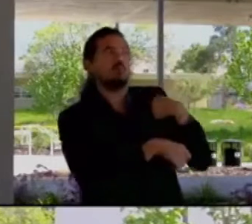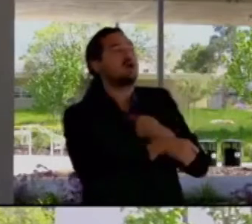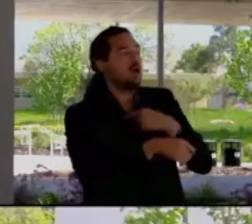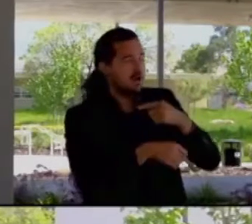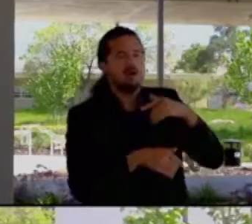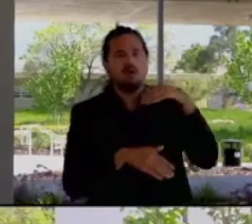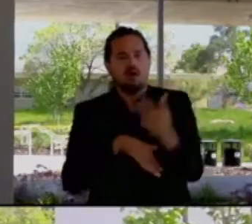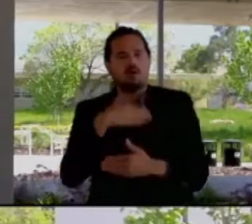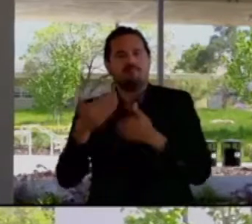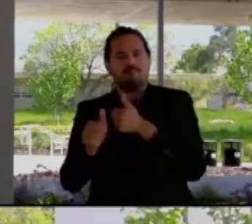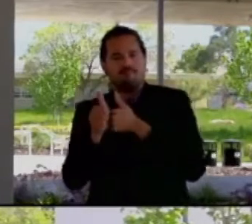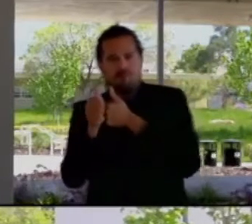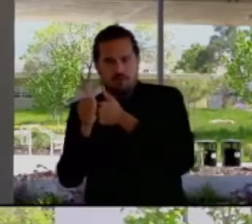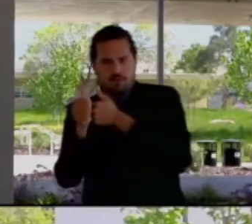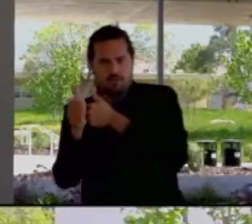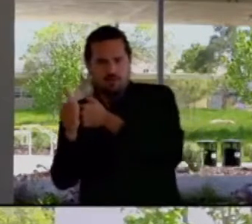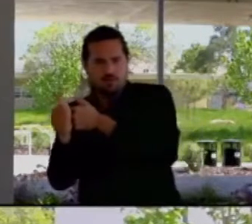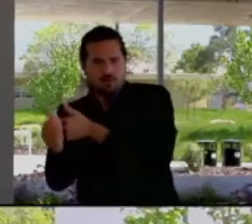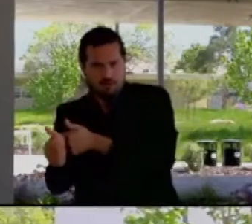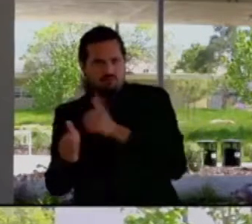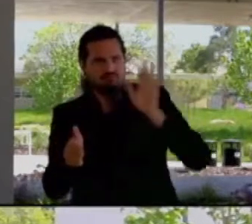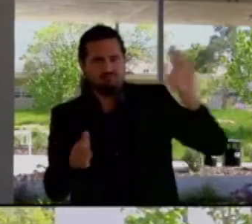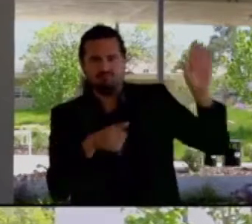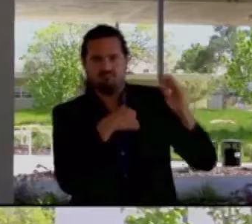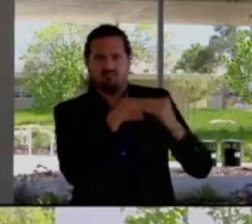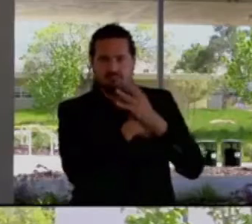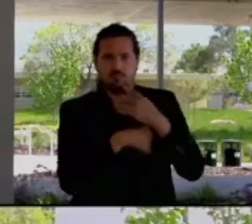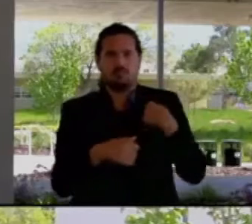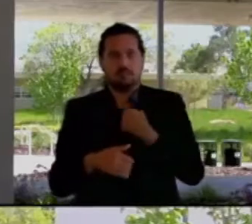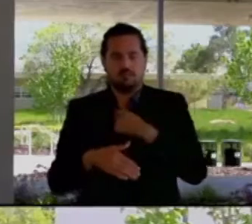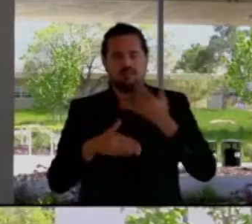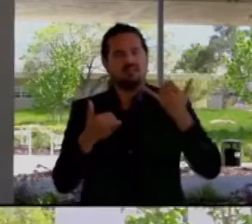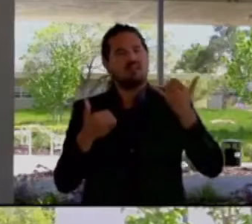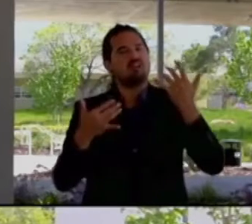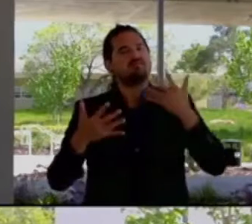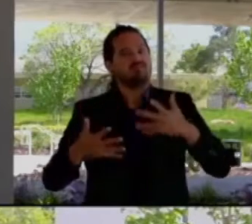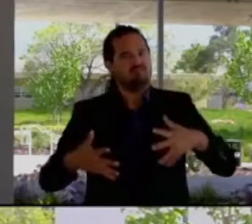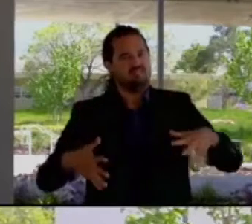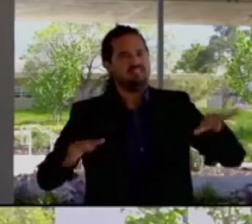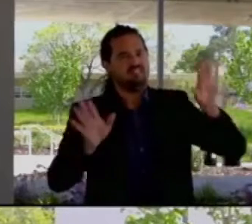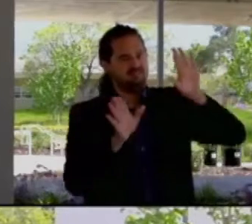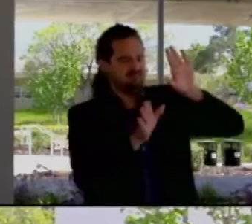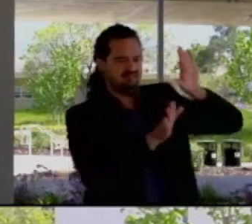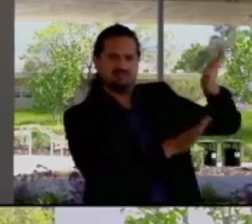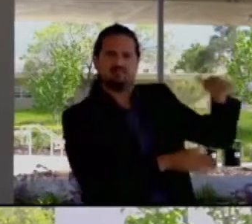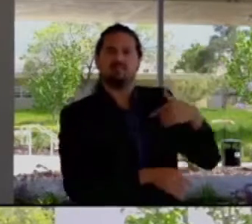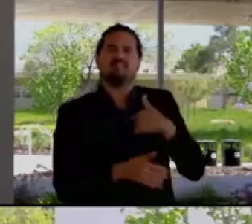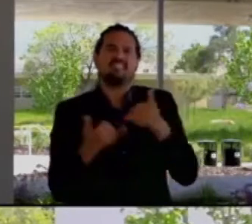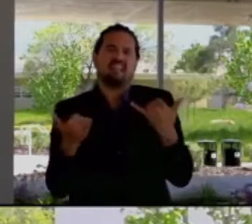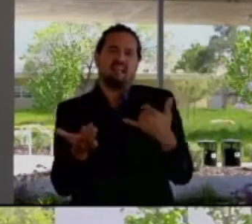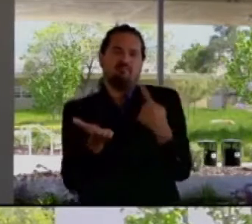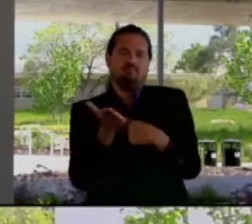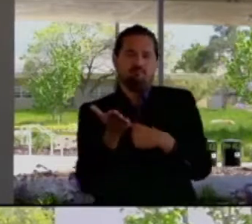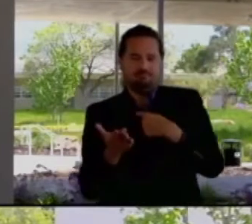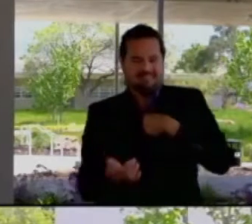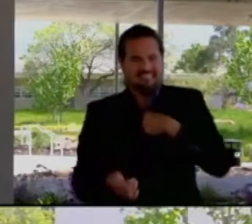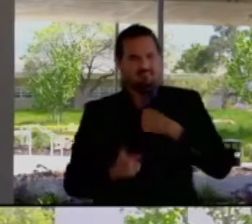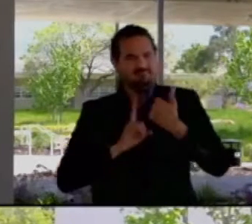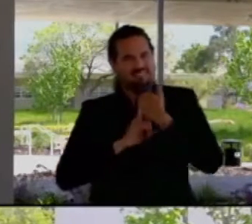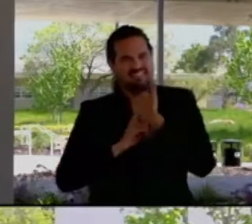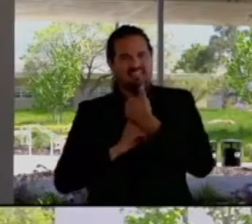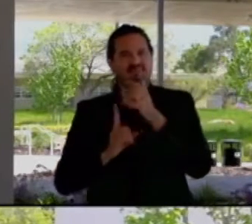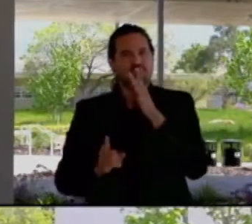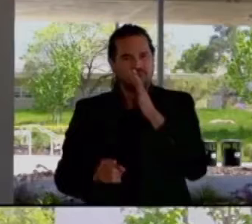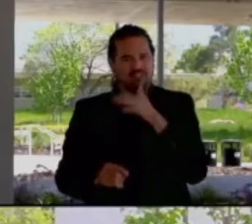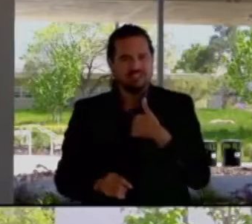19-year-old son, and one of the things that we worry about for our kids is whether or not they're eating right, they're getting the right kind of medical